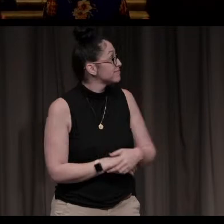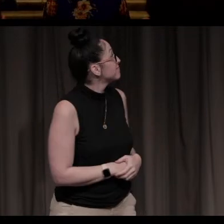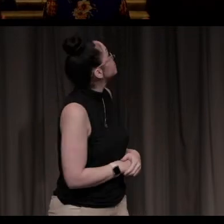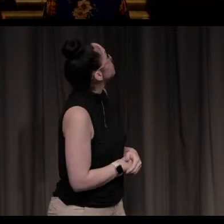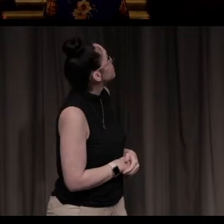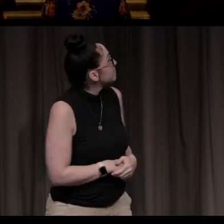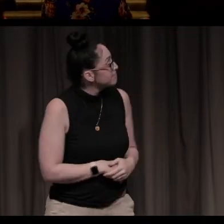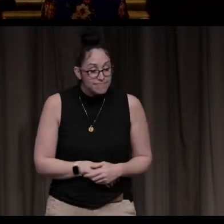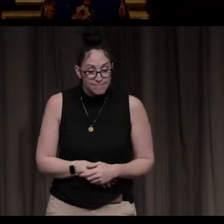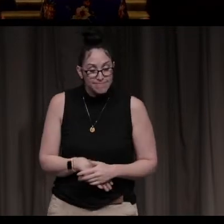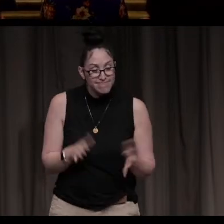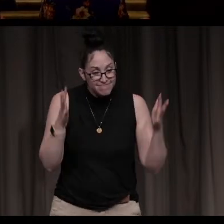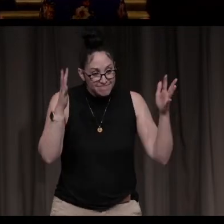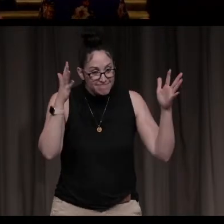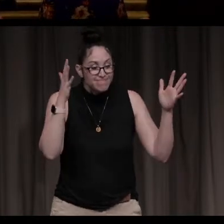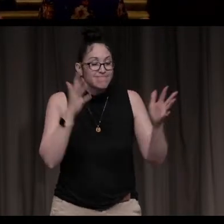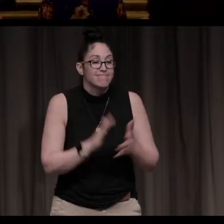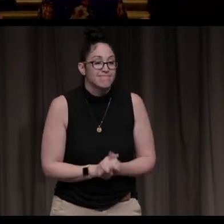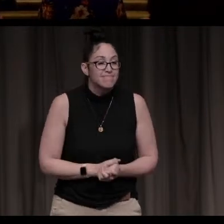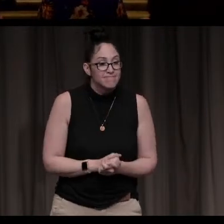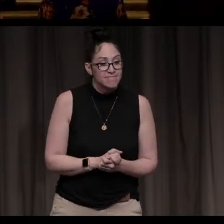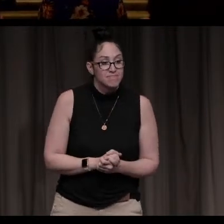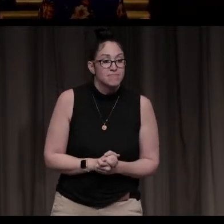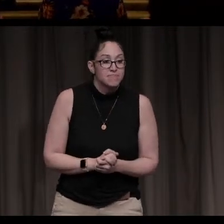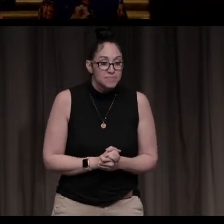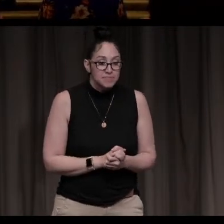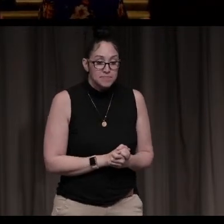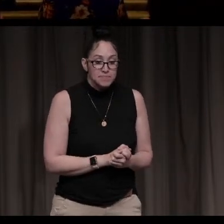Thank you. Thank you.